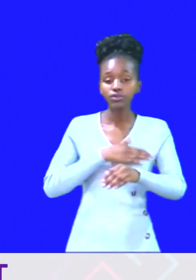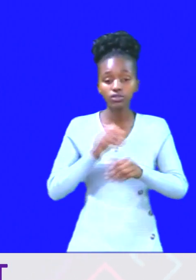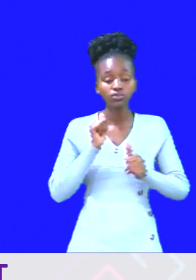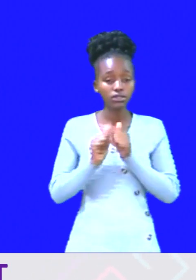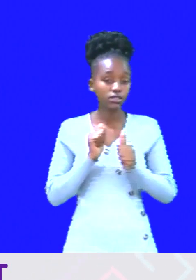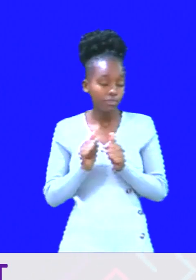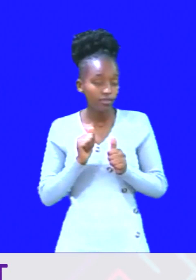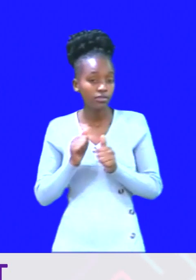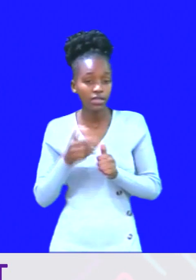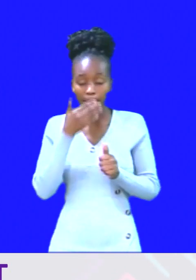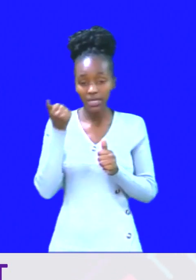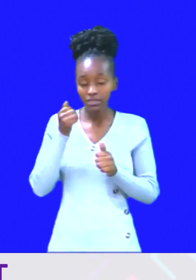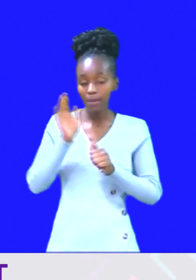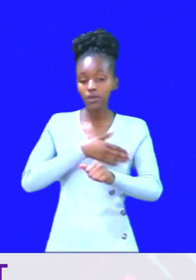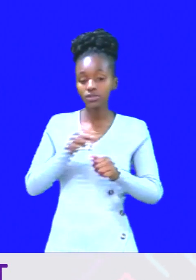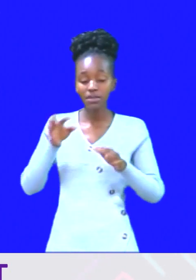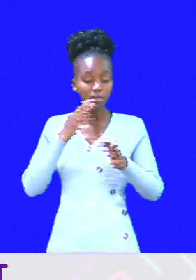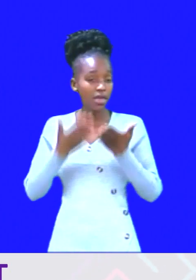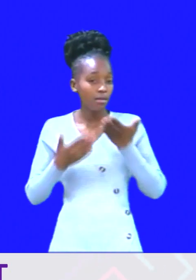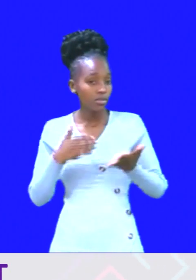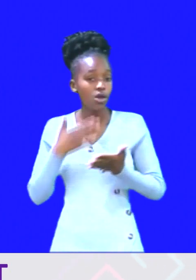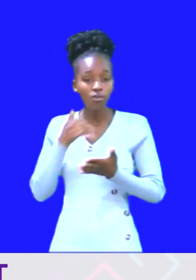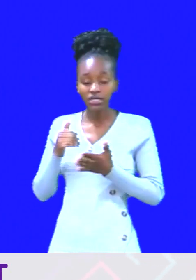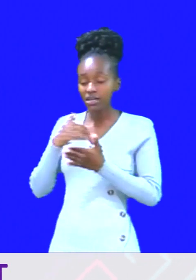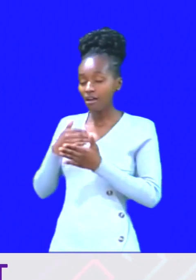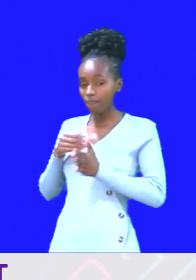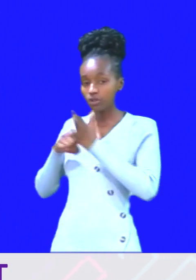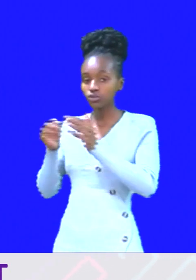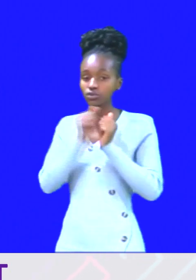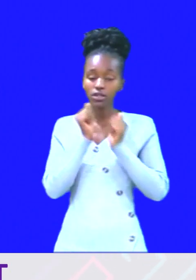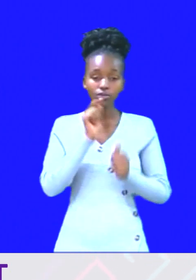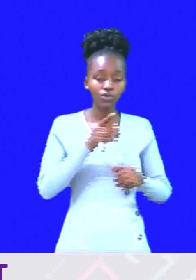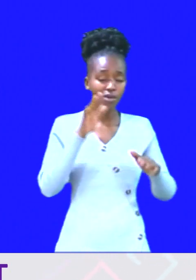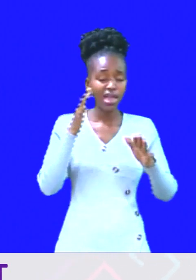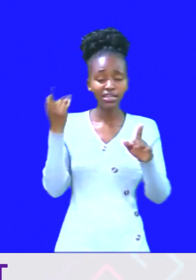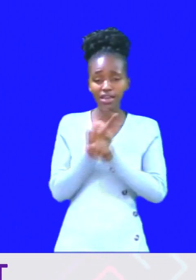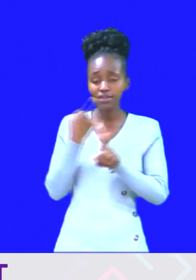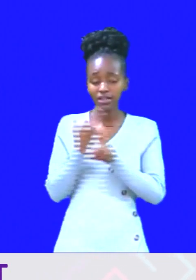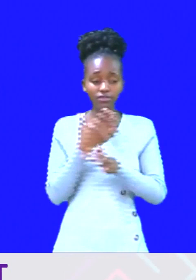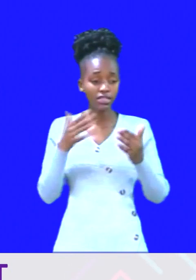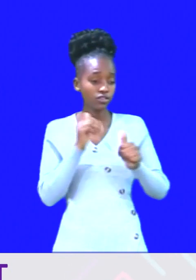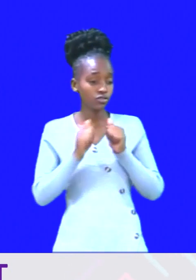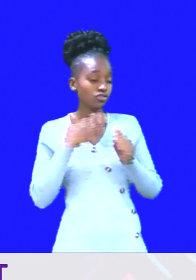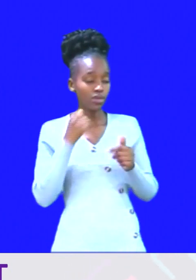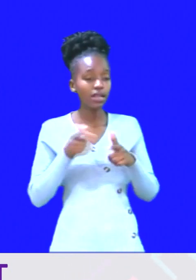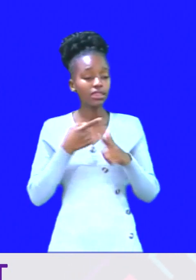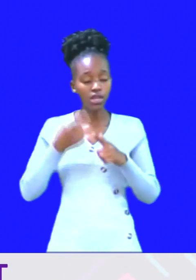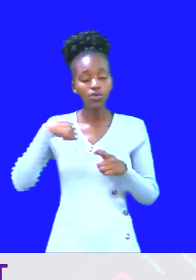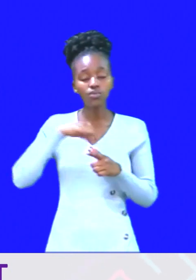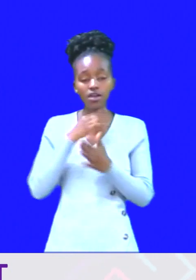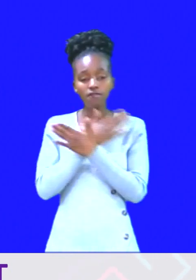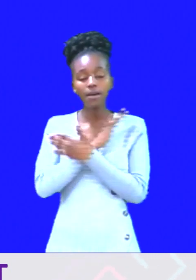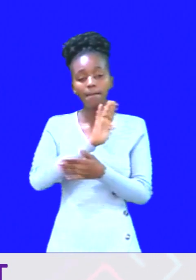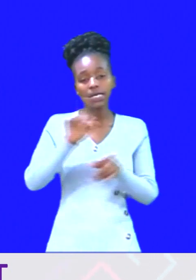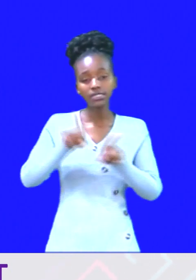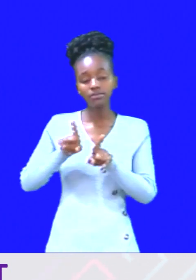you want us to play your song, maybe you want us to have a show with you, anything you feel like. We are your friends, you are our family,